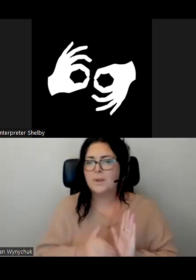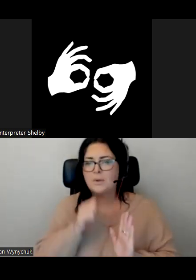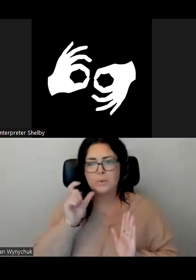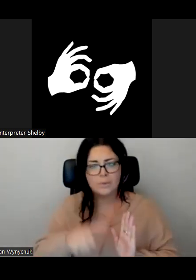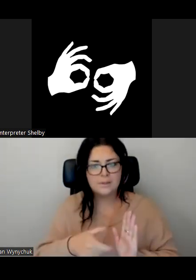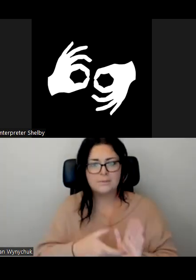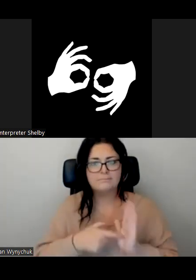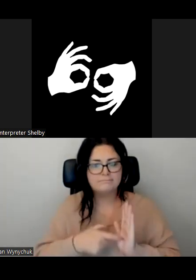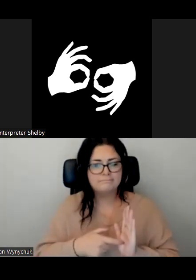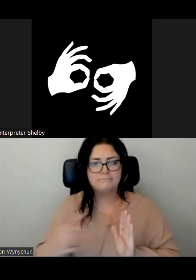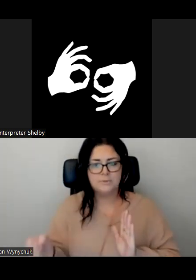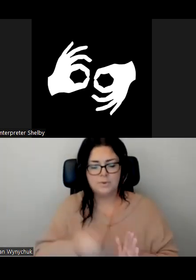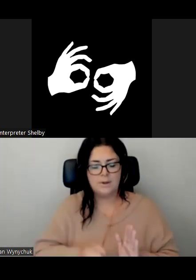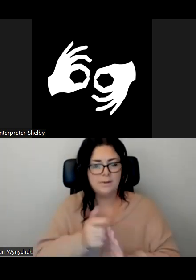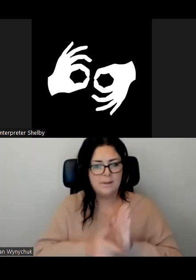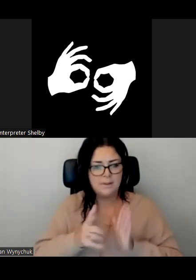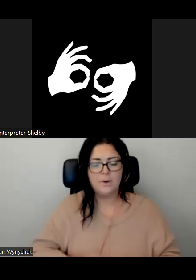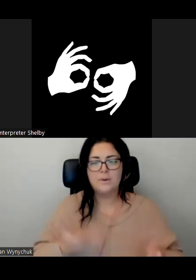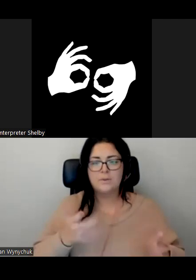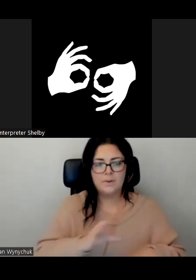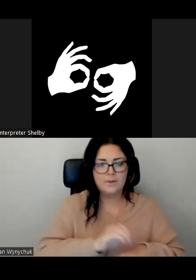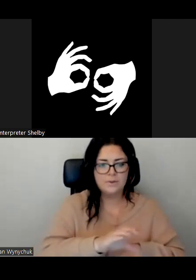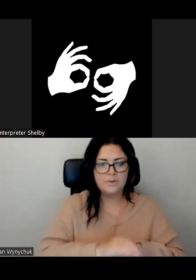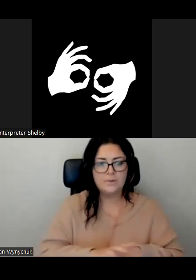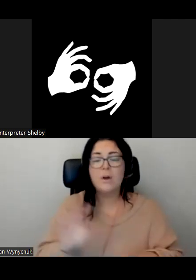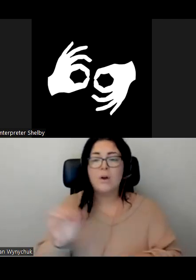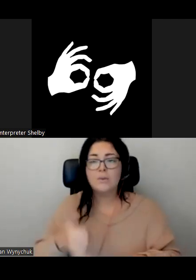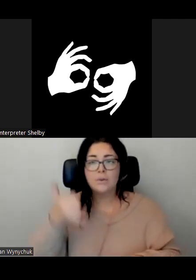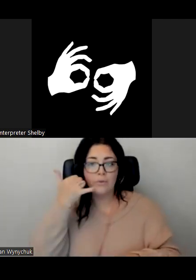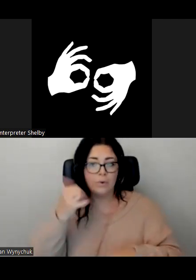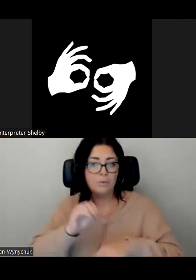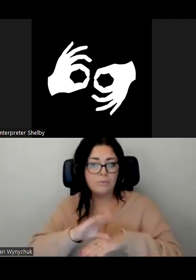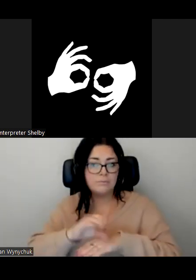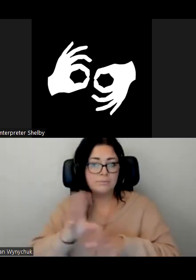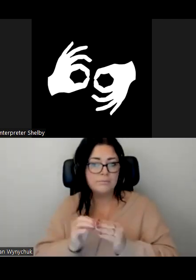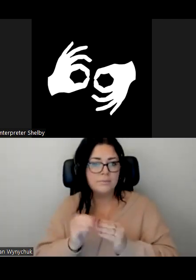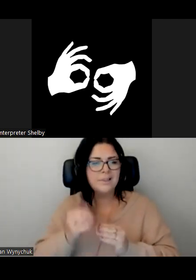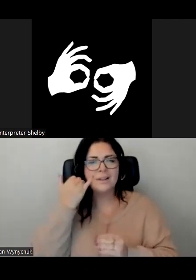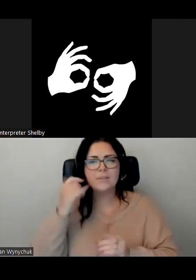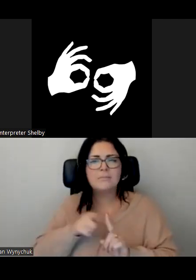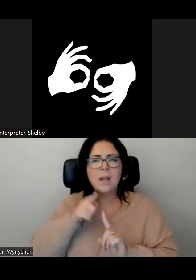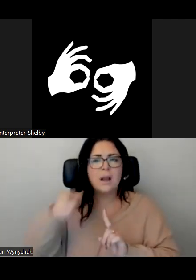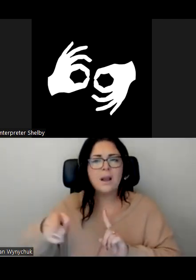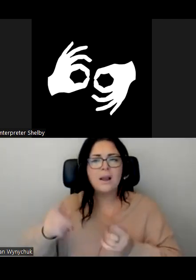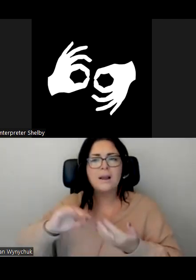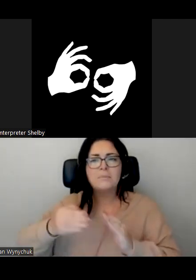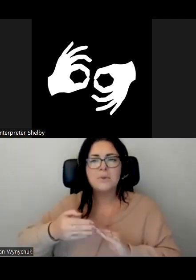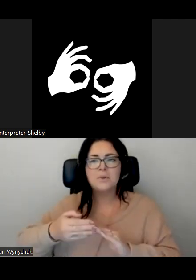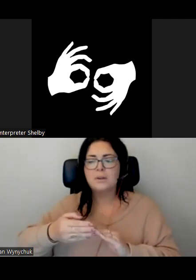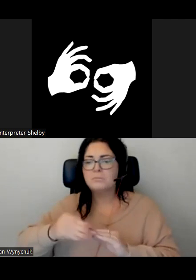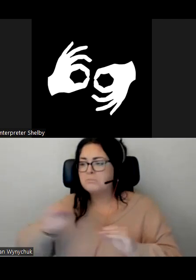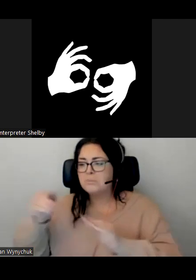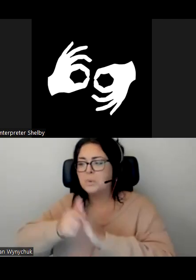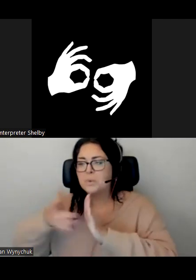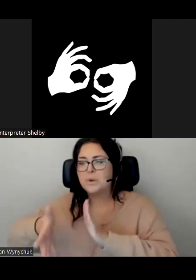them. And these lawyers do phone consultations as well. So if you're in a community that doesn't have access to a lawyer,